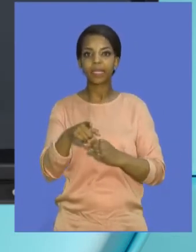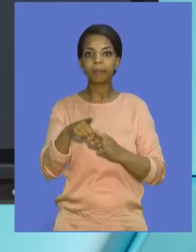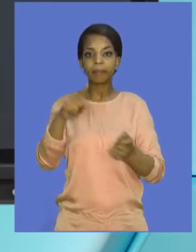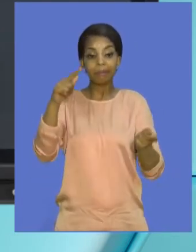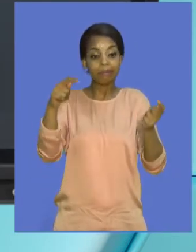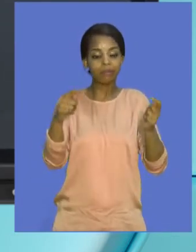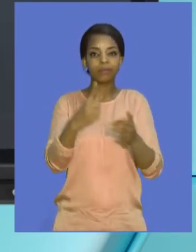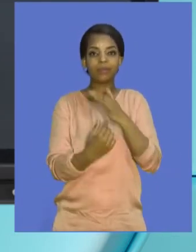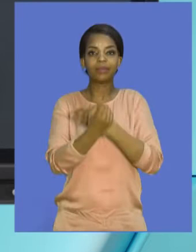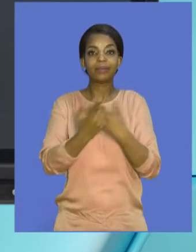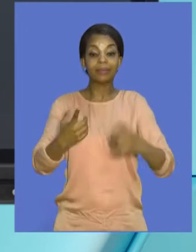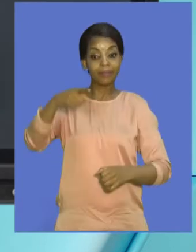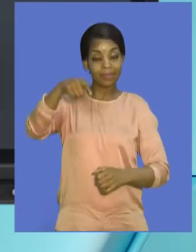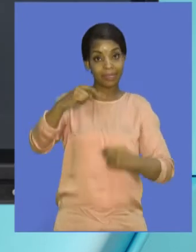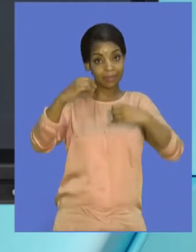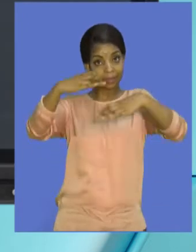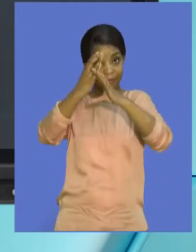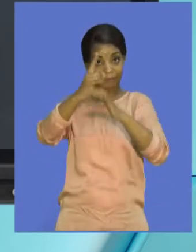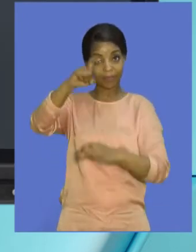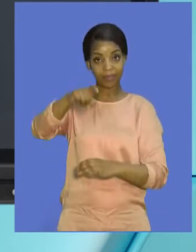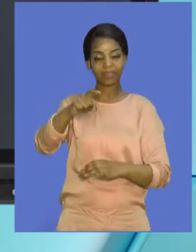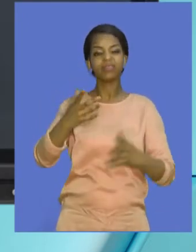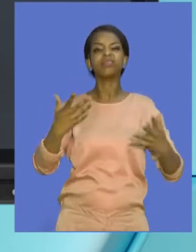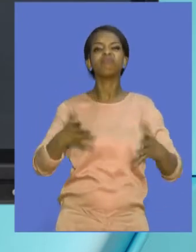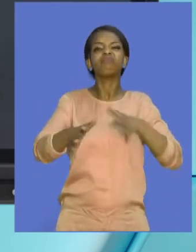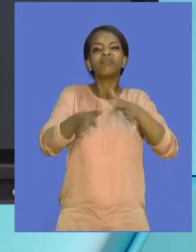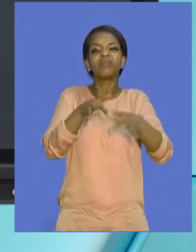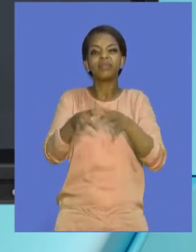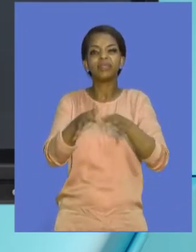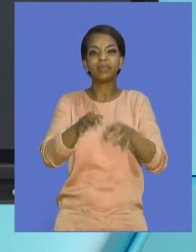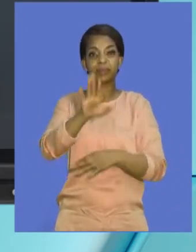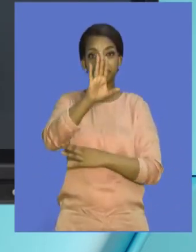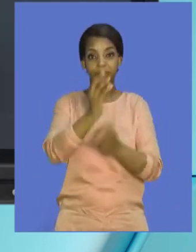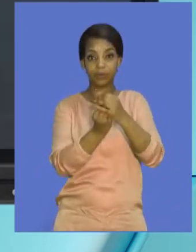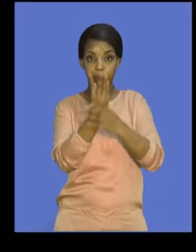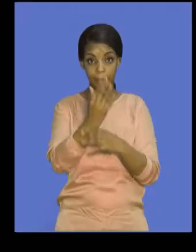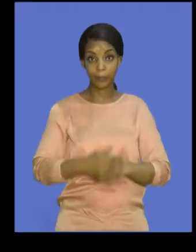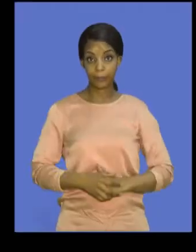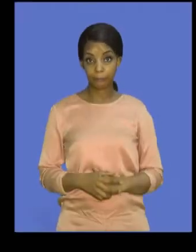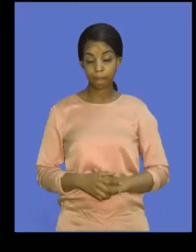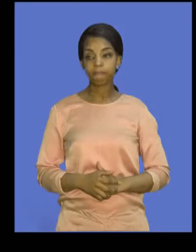what you would need to talk about if you want to describe your growth in words.